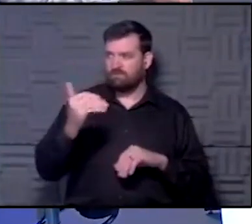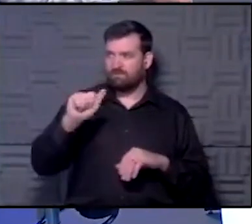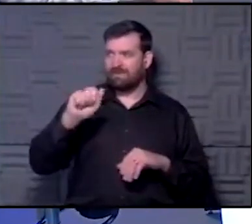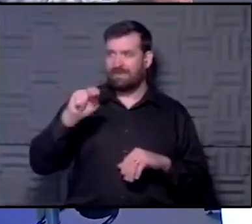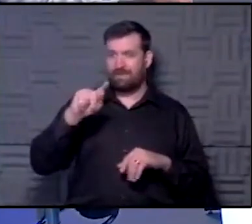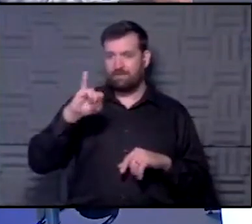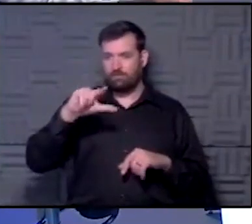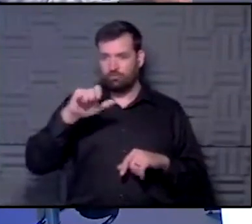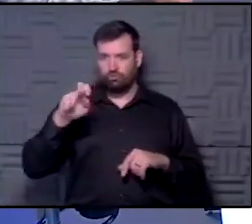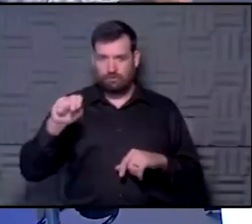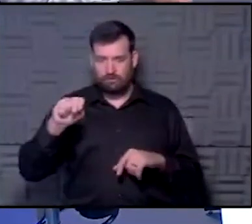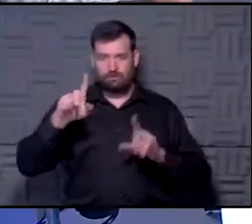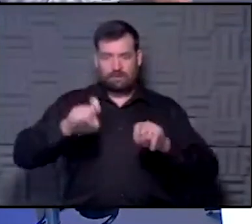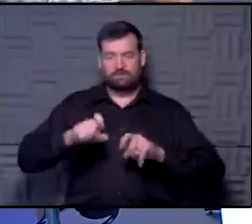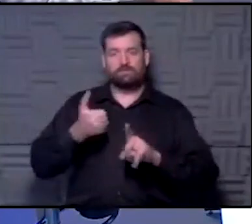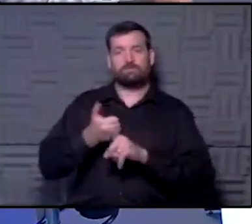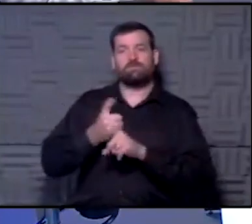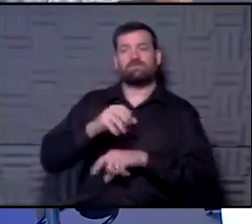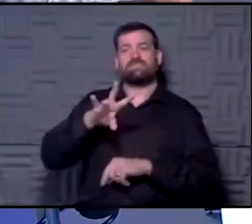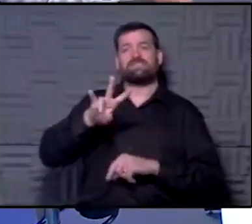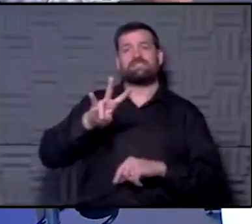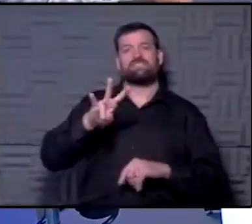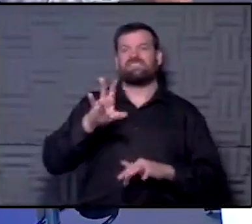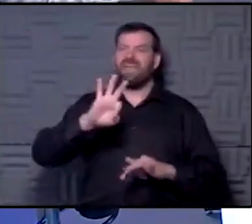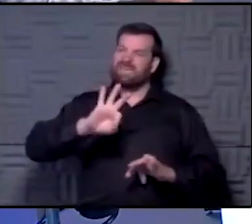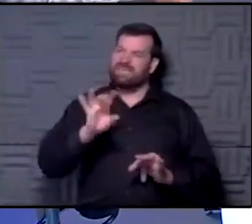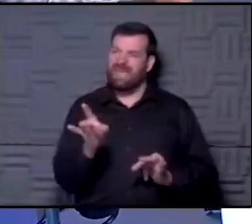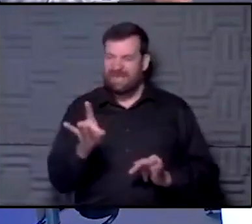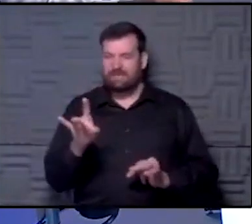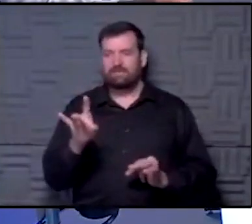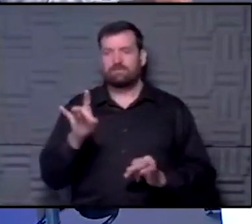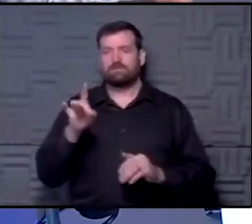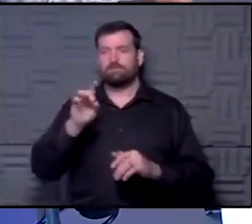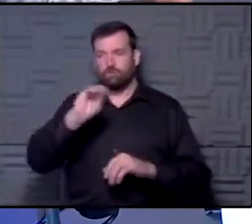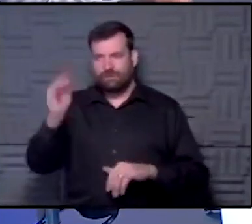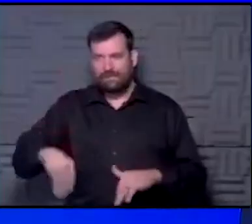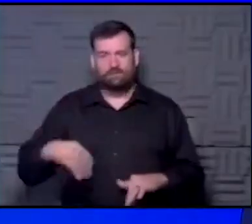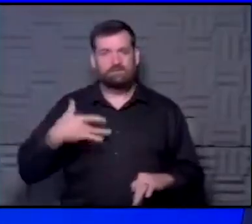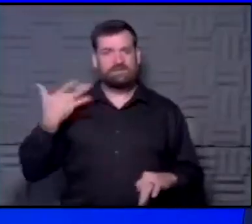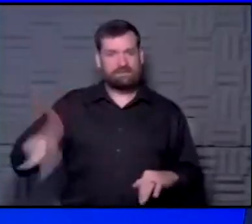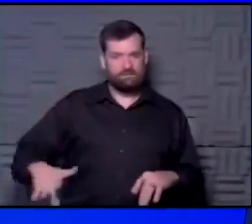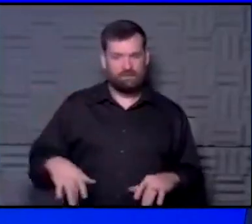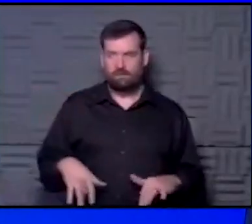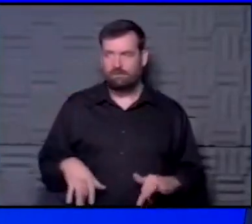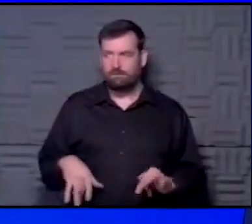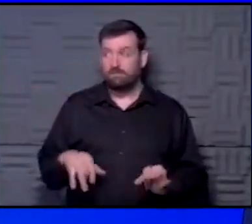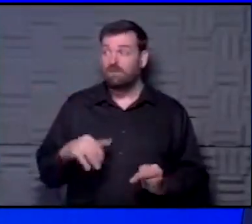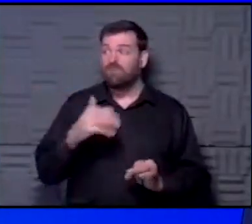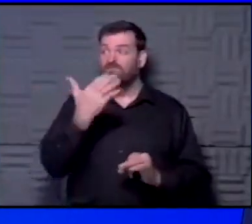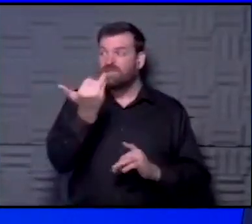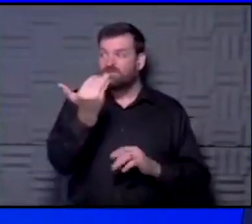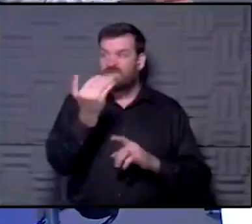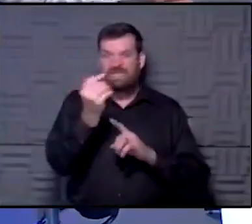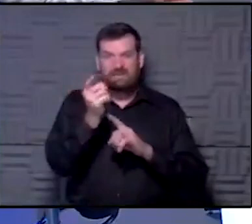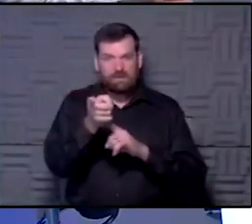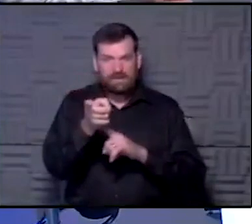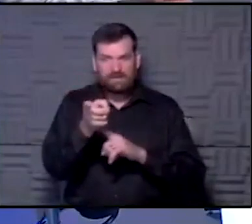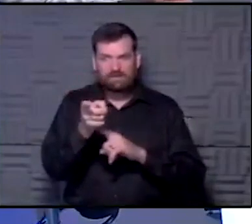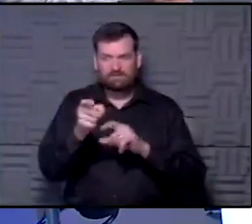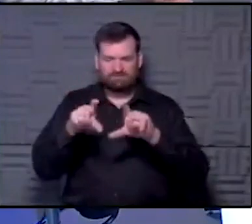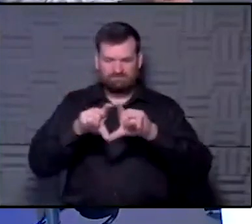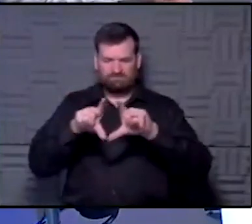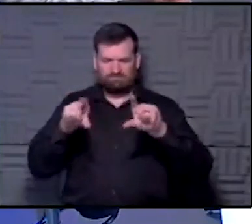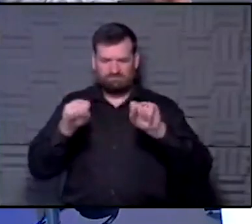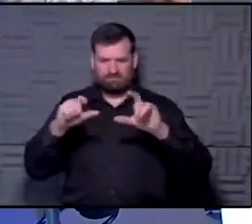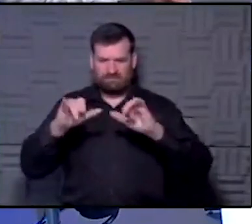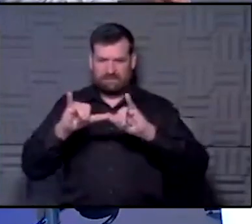that claims 97% sensitivity and 98% specificity. What do you think of it? Yeah. Turn around 15 minutes, the size of a credit card in a wallet.